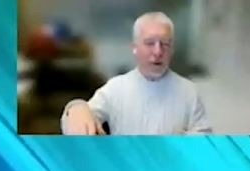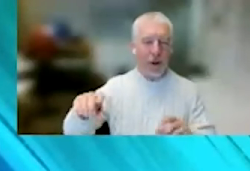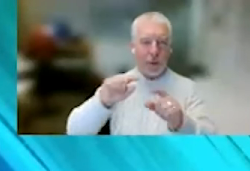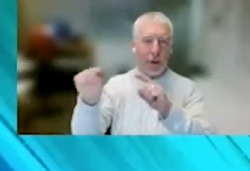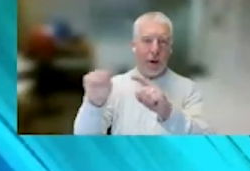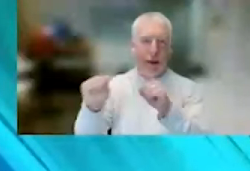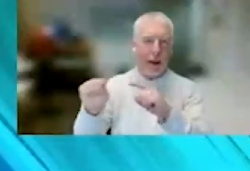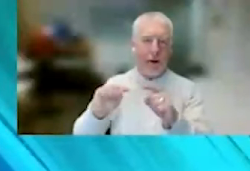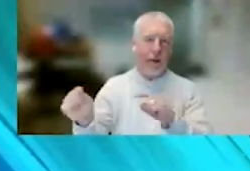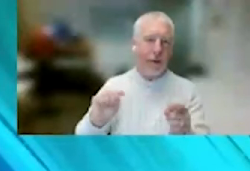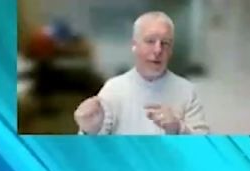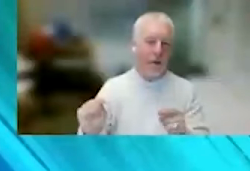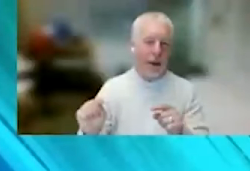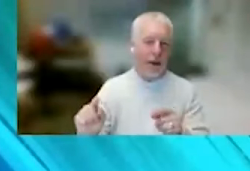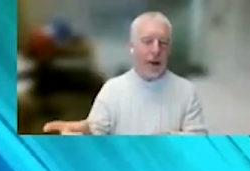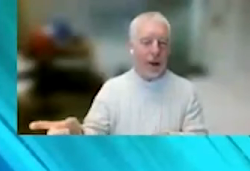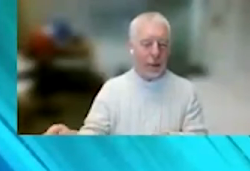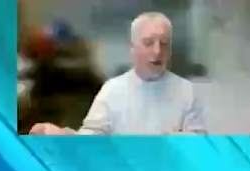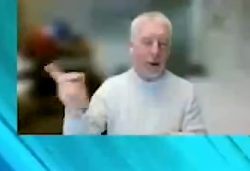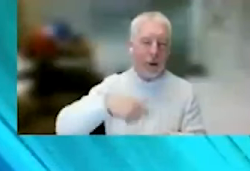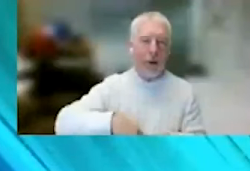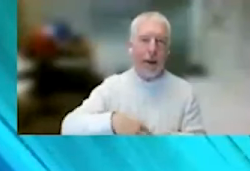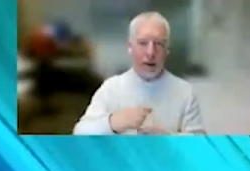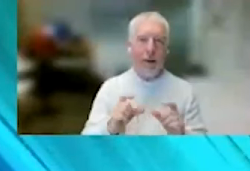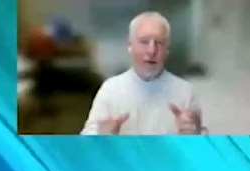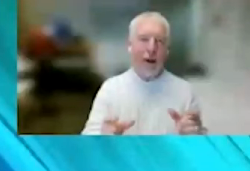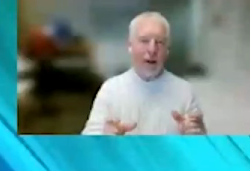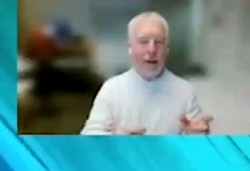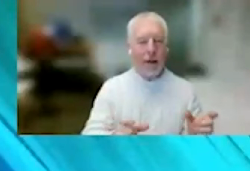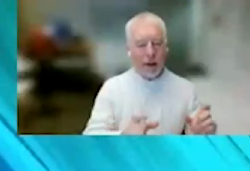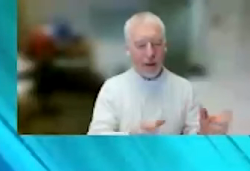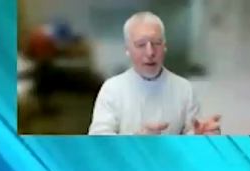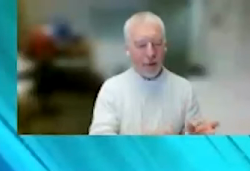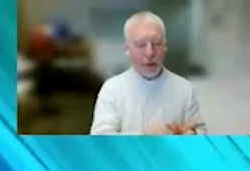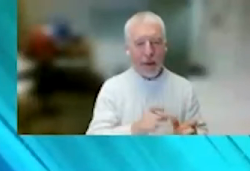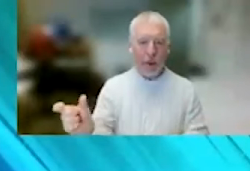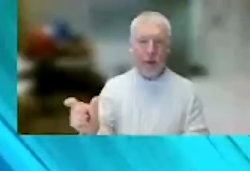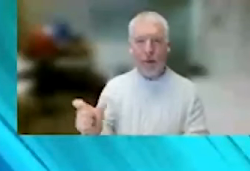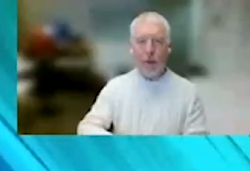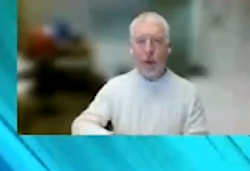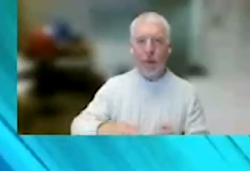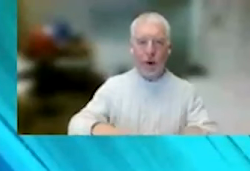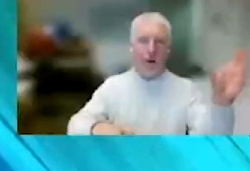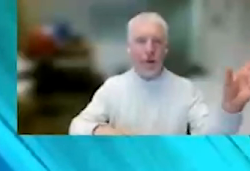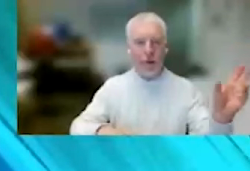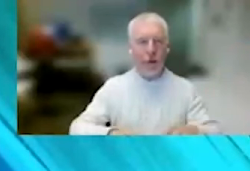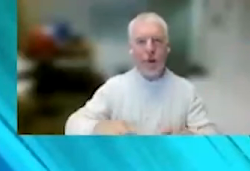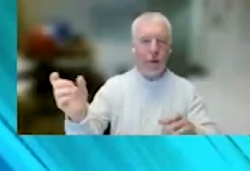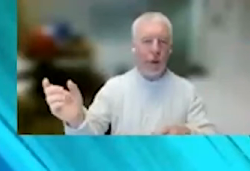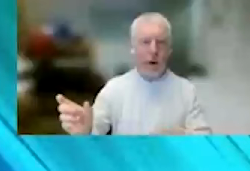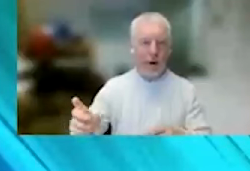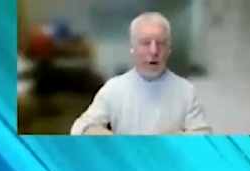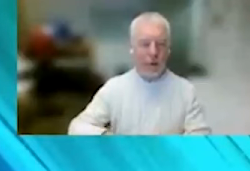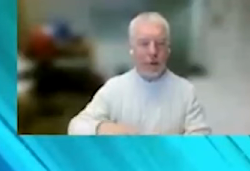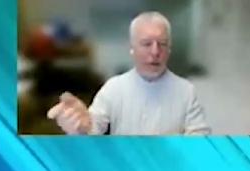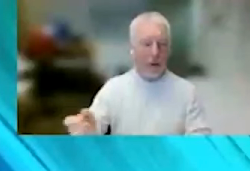the SRT file. We go in and edit on the Rev site, and then we download an SRT file. And then that's what we take with us when we upload our video to